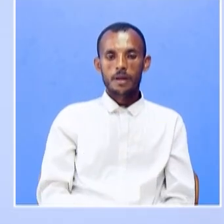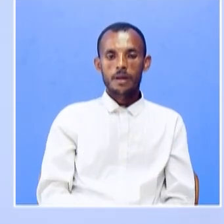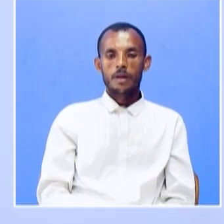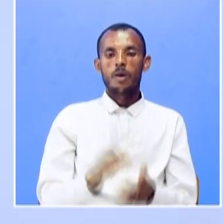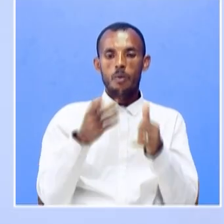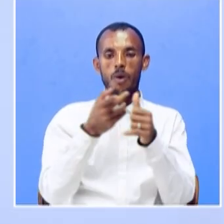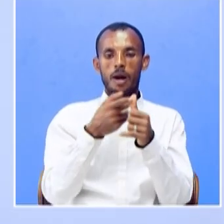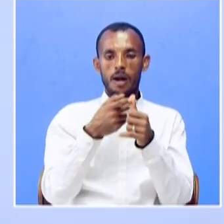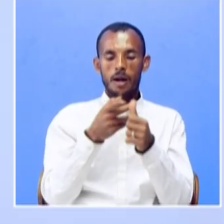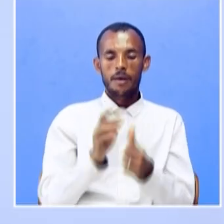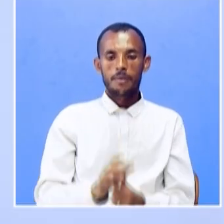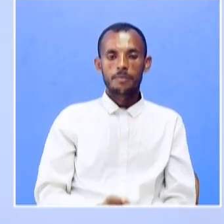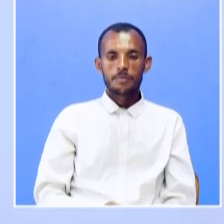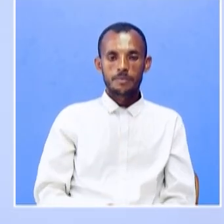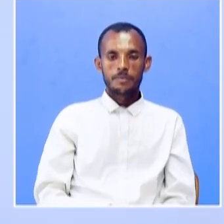1,